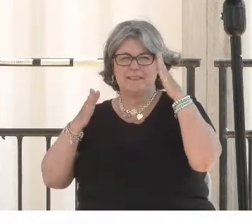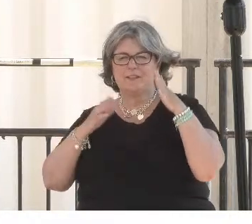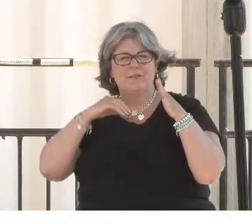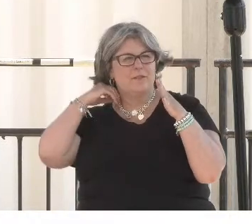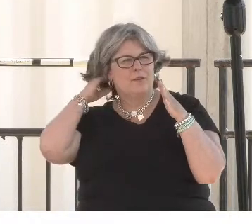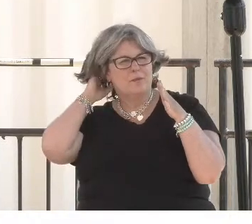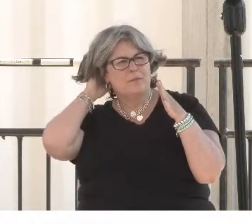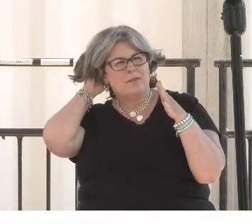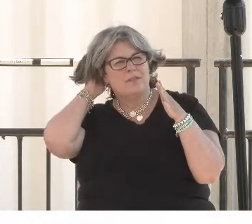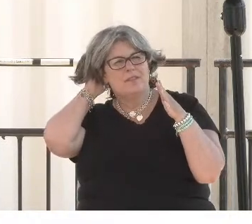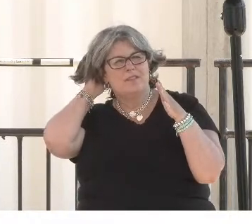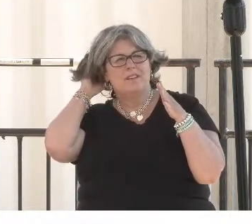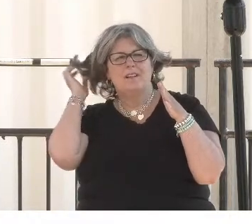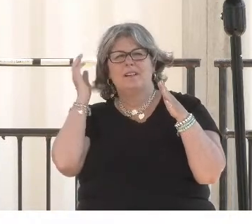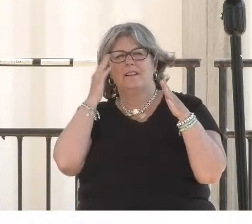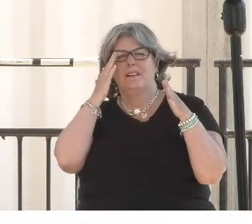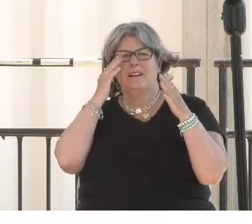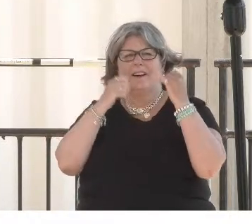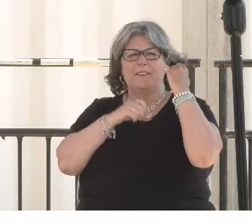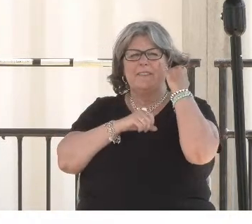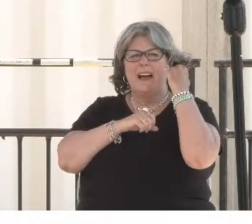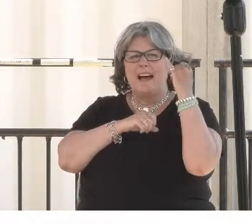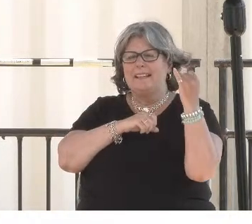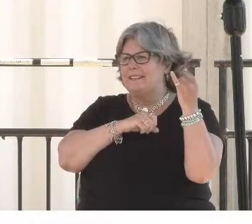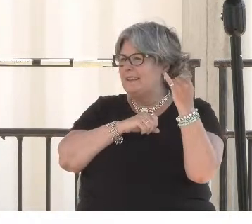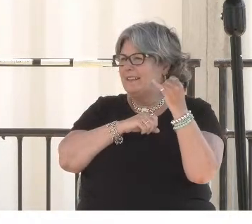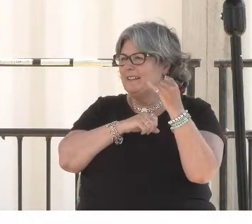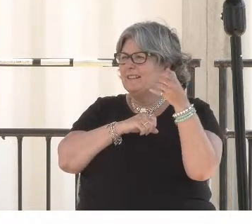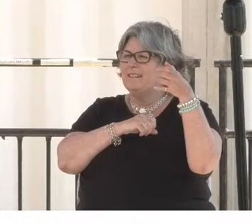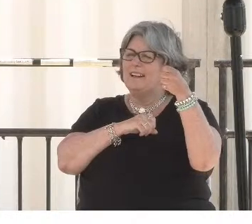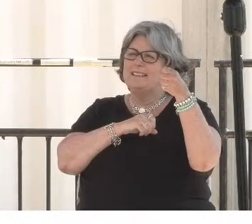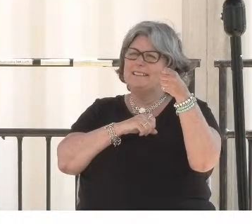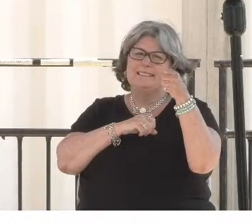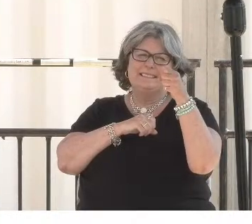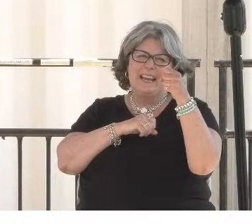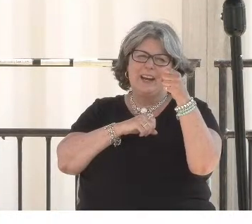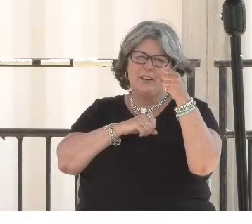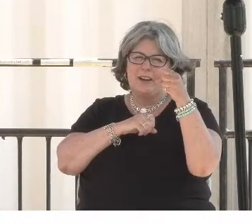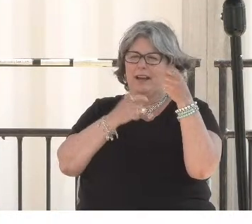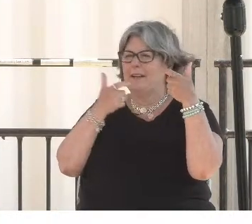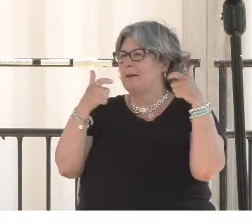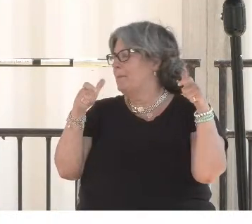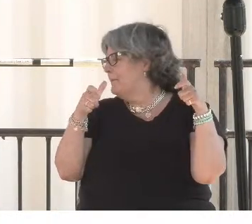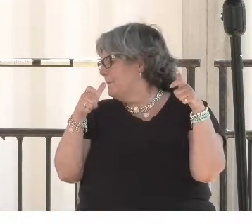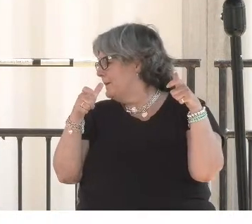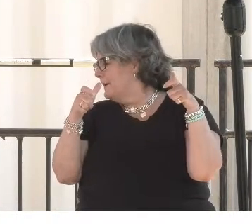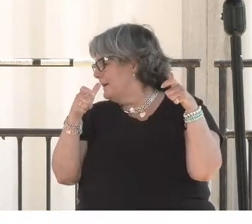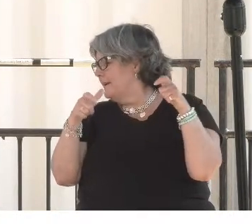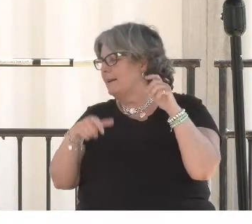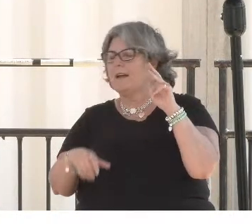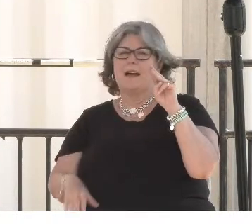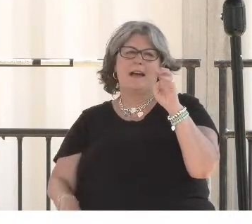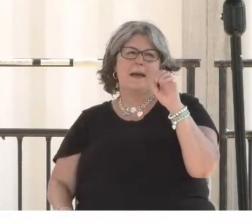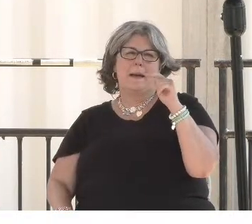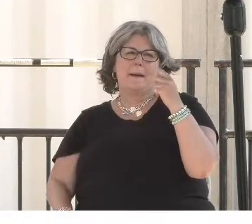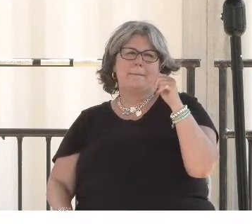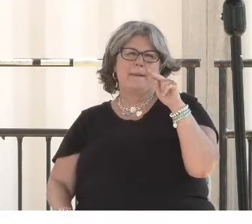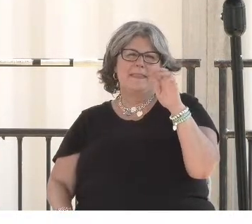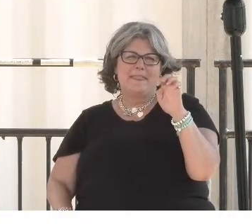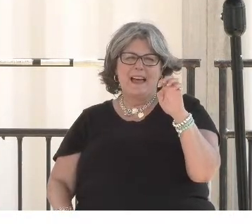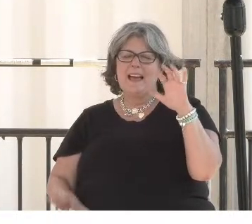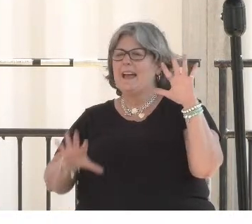the bleeding edge of this idea, a dairy farm, who had a big methane capture thing, and he was